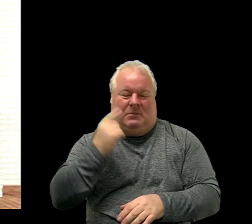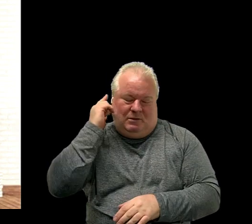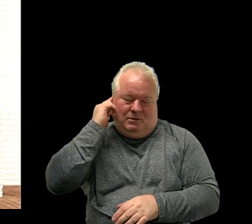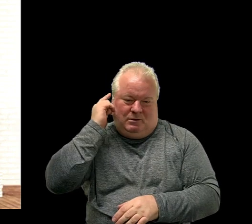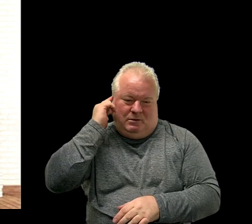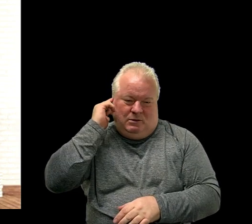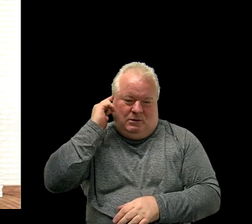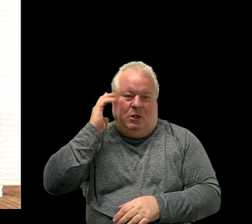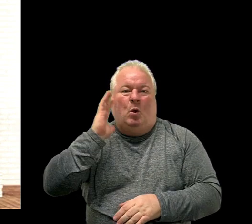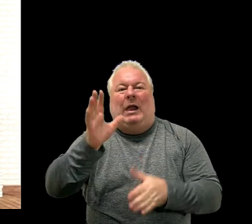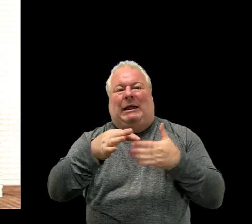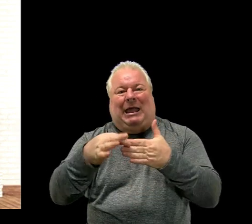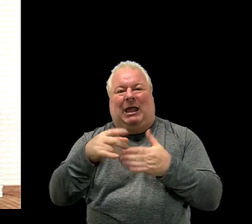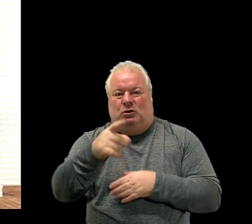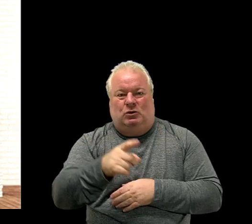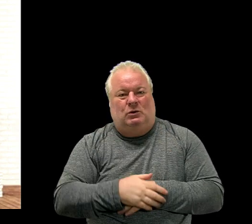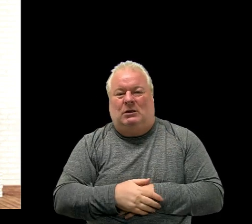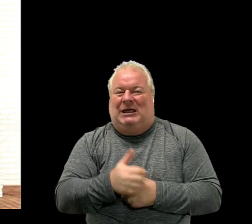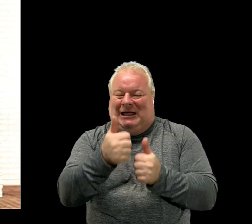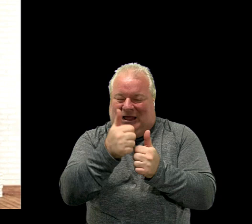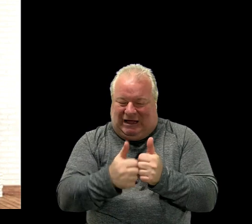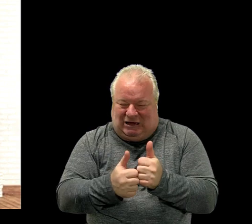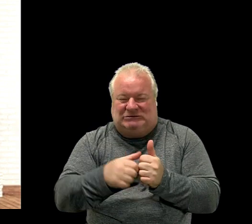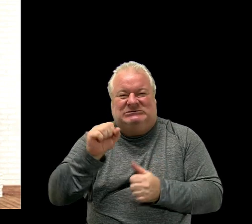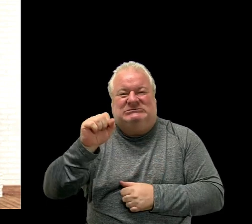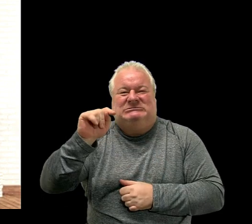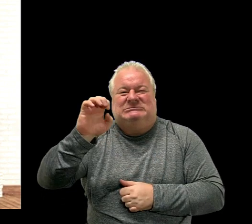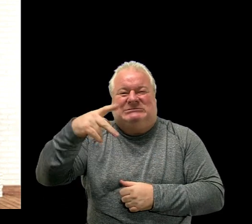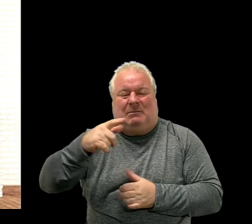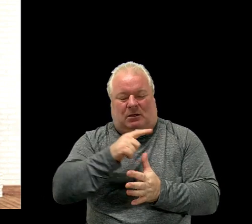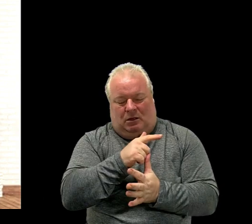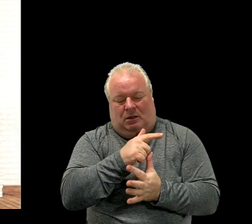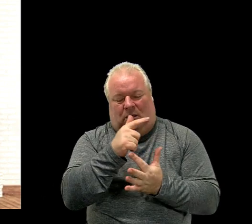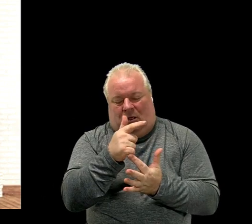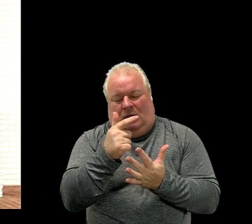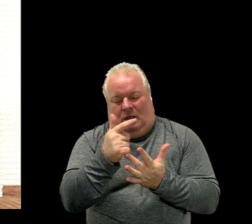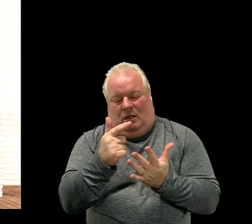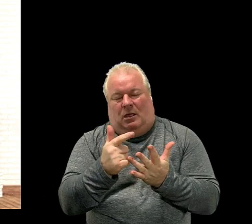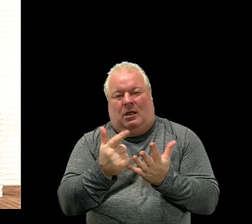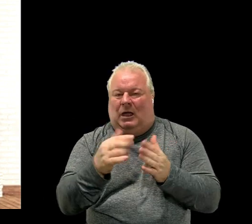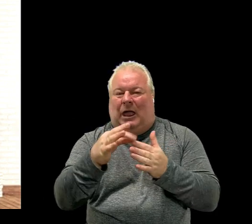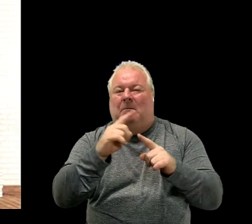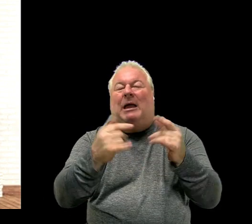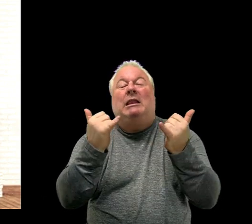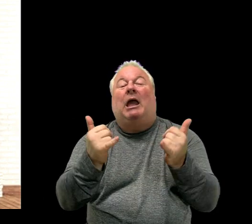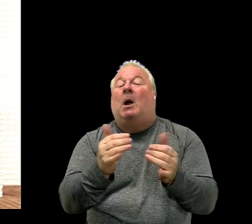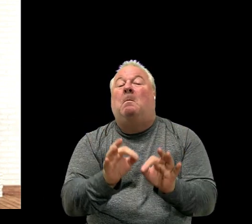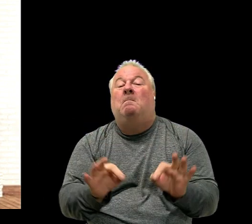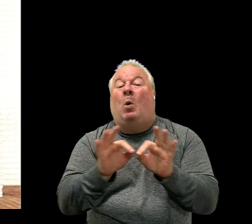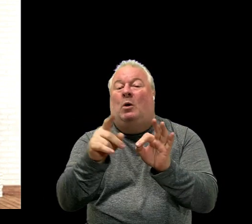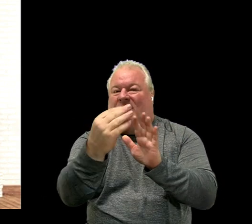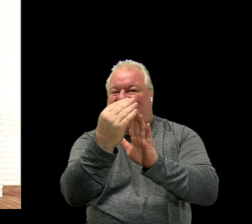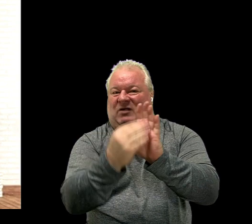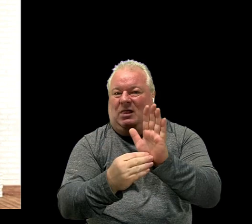you guidance every step of the way. The most important thing now is to complete that